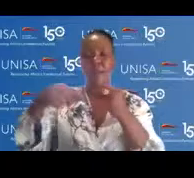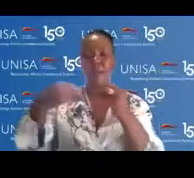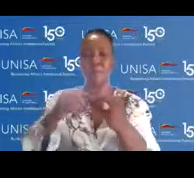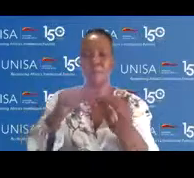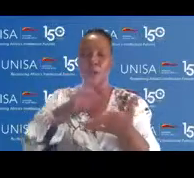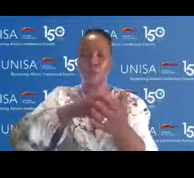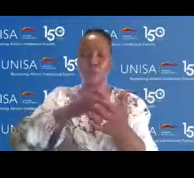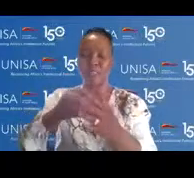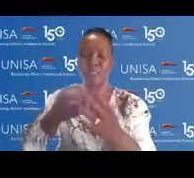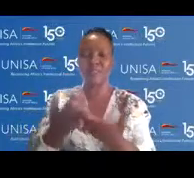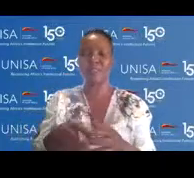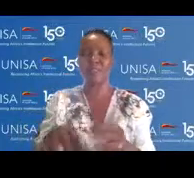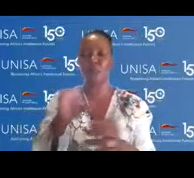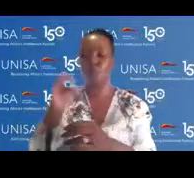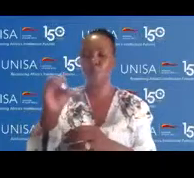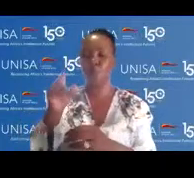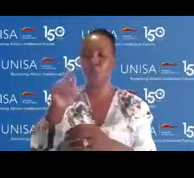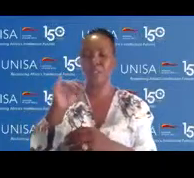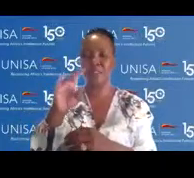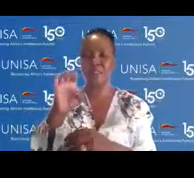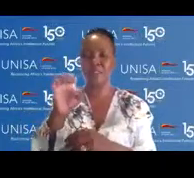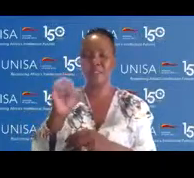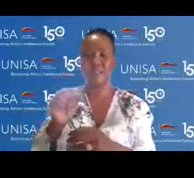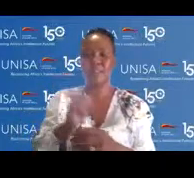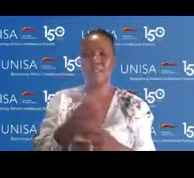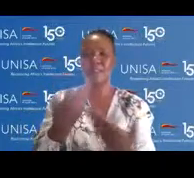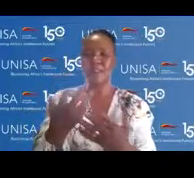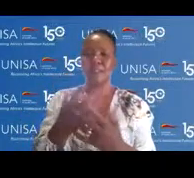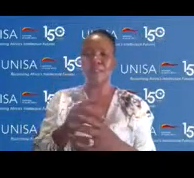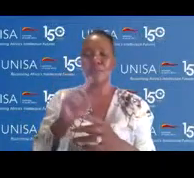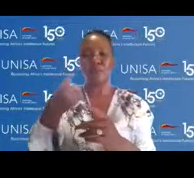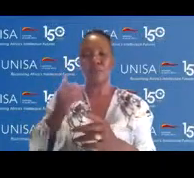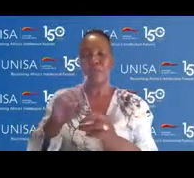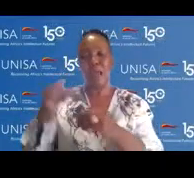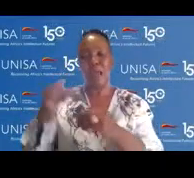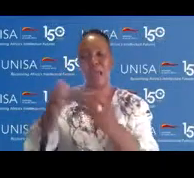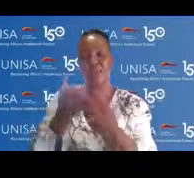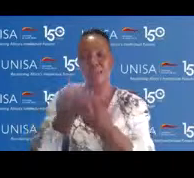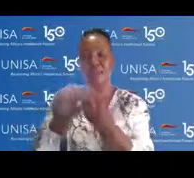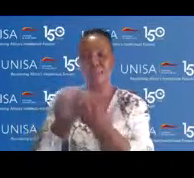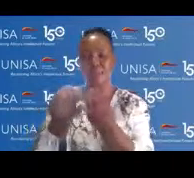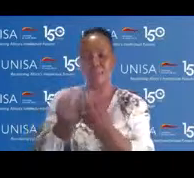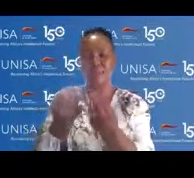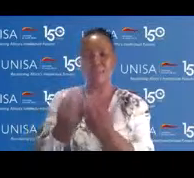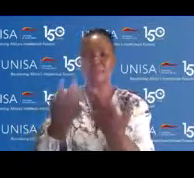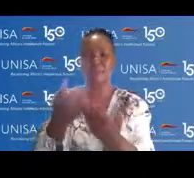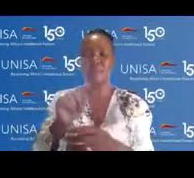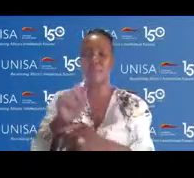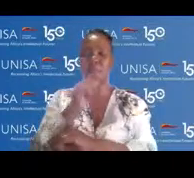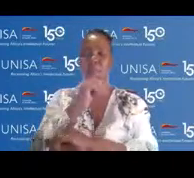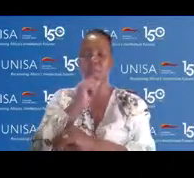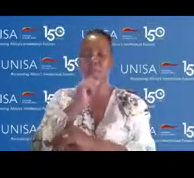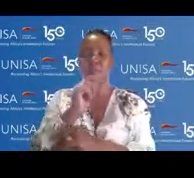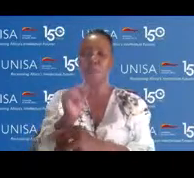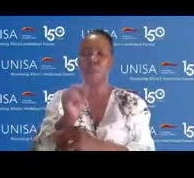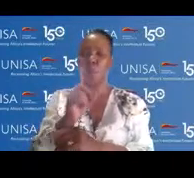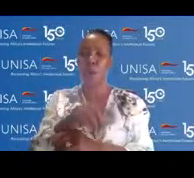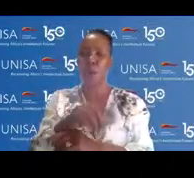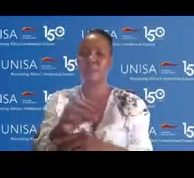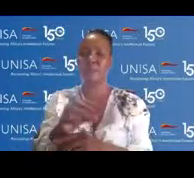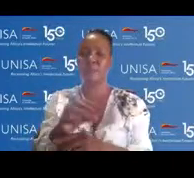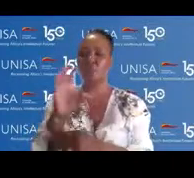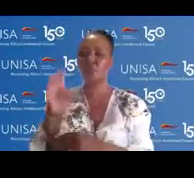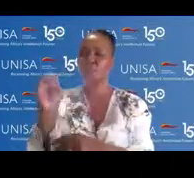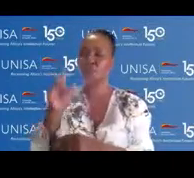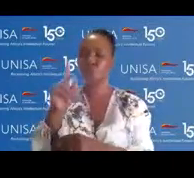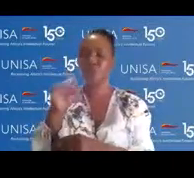mentioned she's going to eat them, but we're talking about the other type of cookies now this morning. What are cookies, guys? So in the chat, maybe just